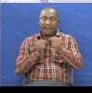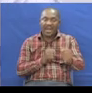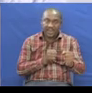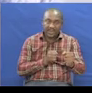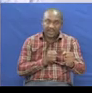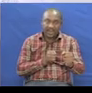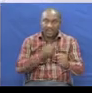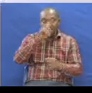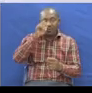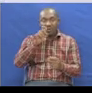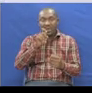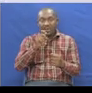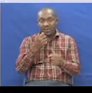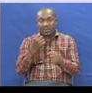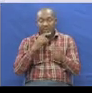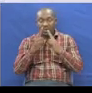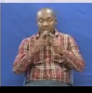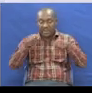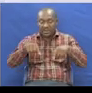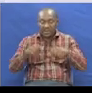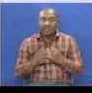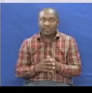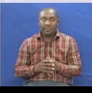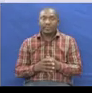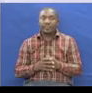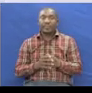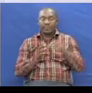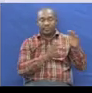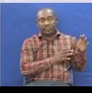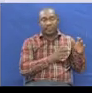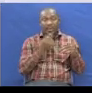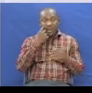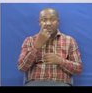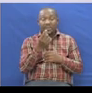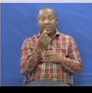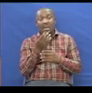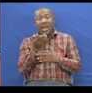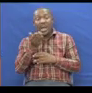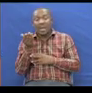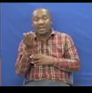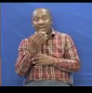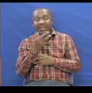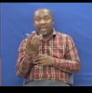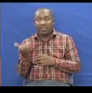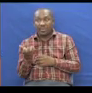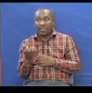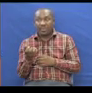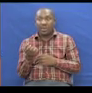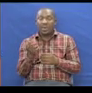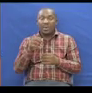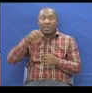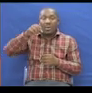the meantime, let us continue with another type of quadratic equations. These quadratic equations leading